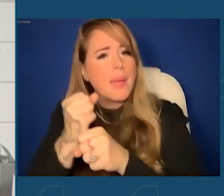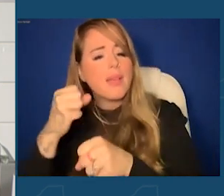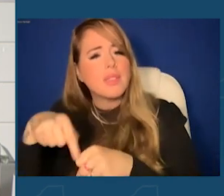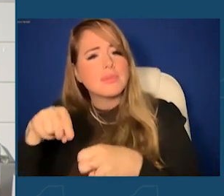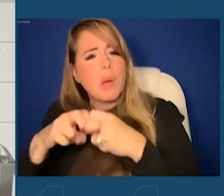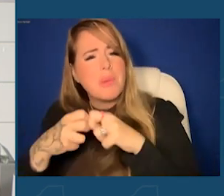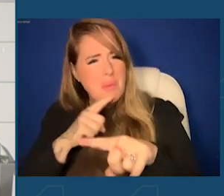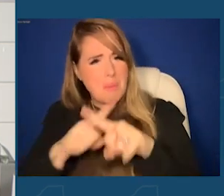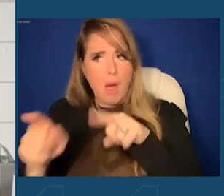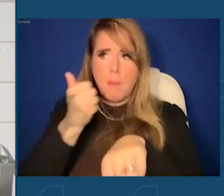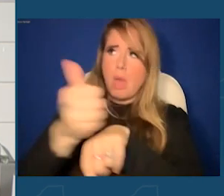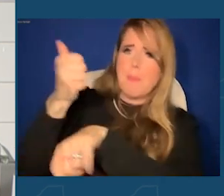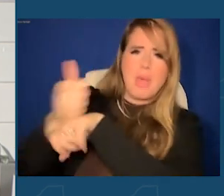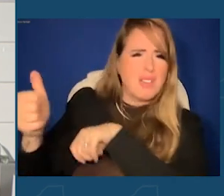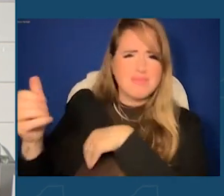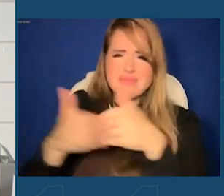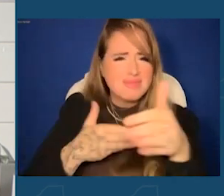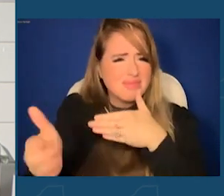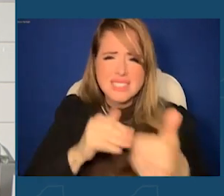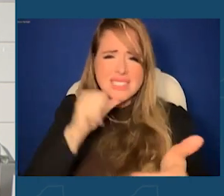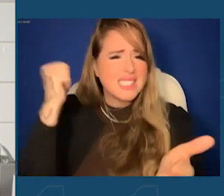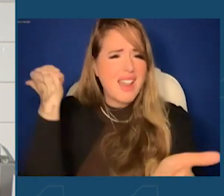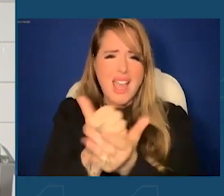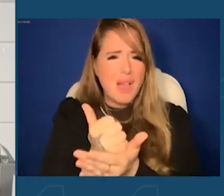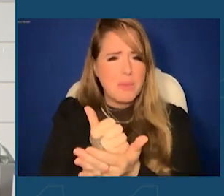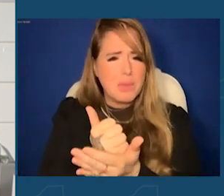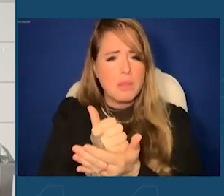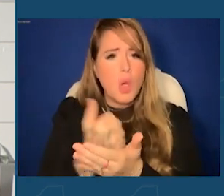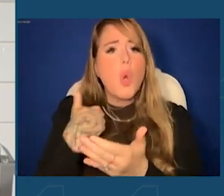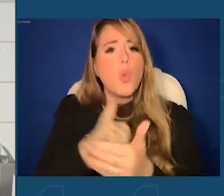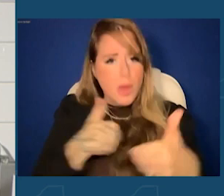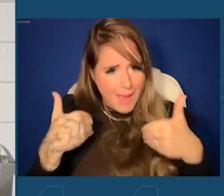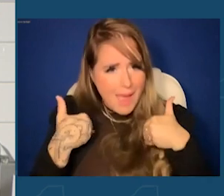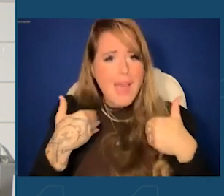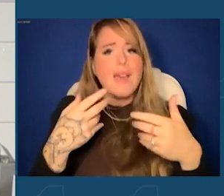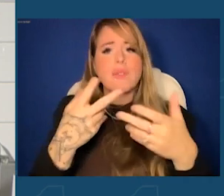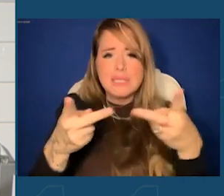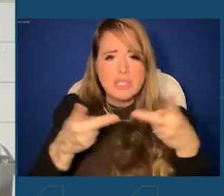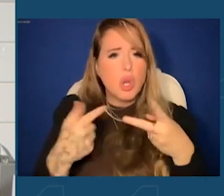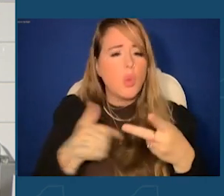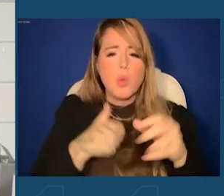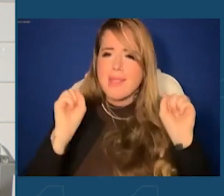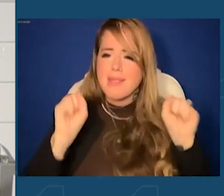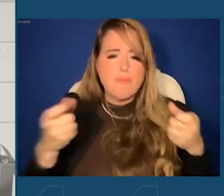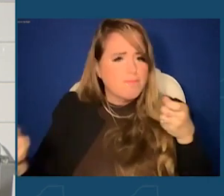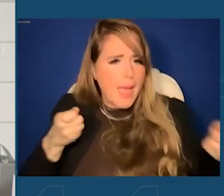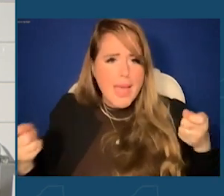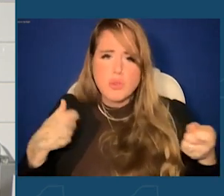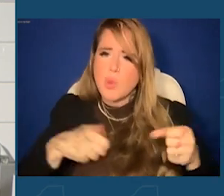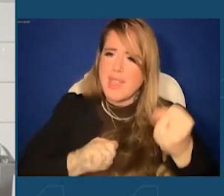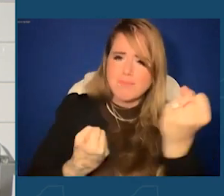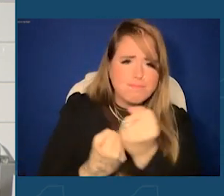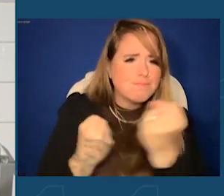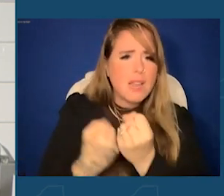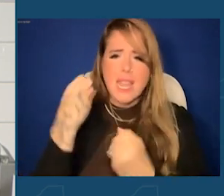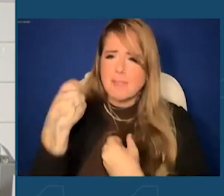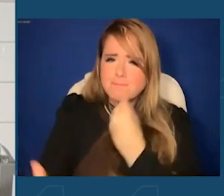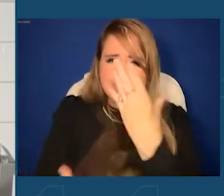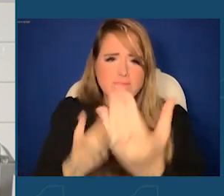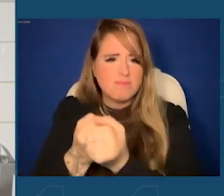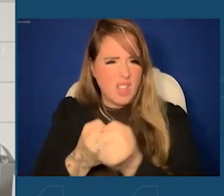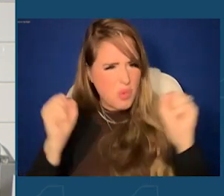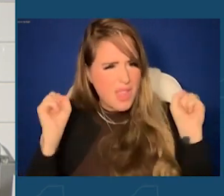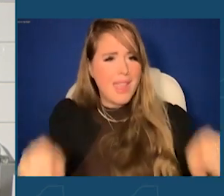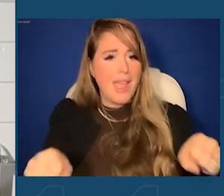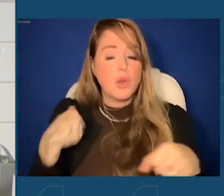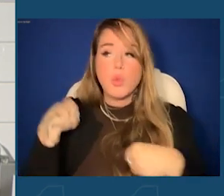Blaming doesn't help. We're in executive positions where you have to just manage, and that's what we have to do. But we've helped.